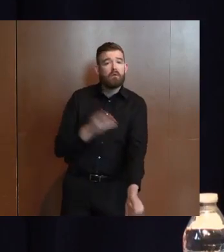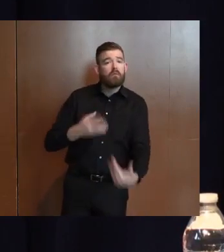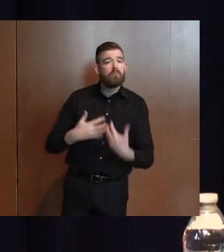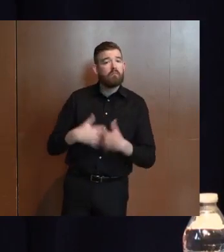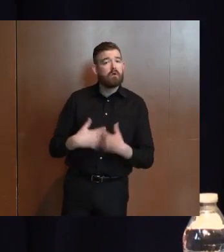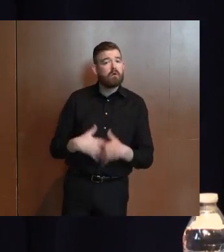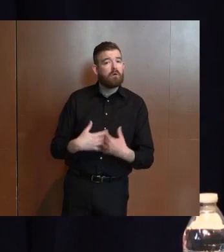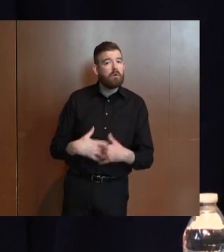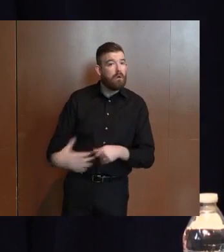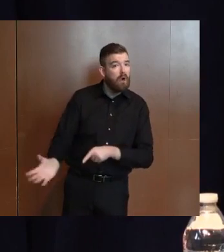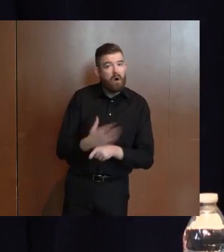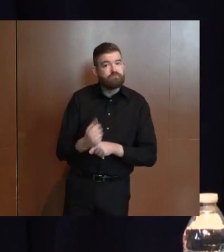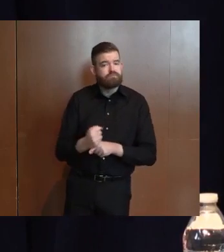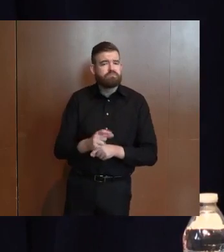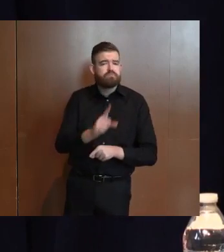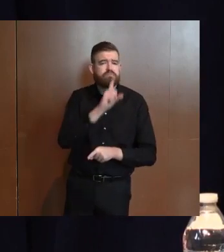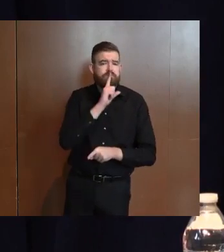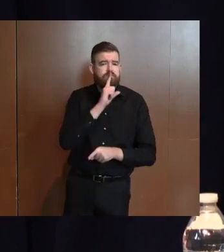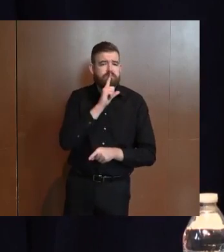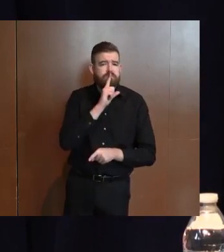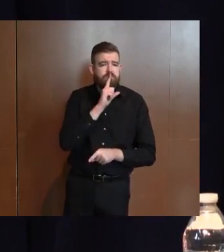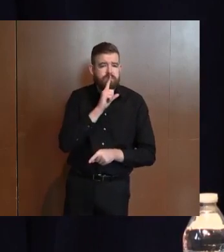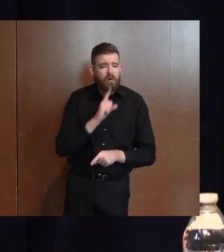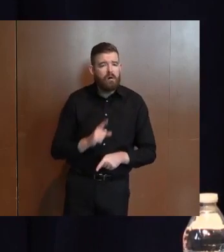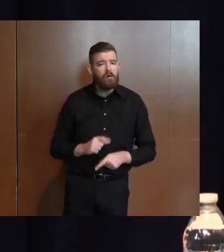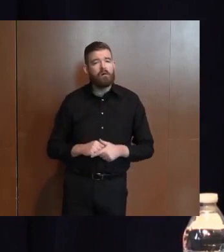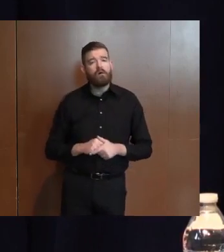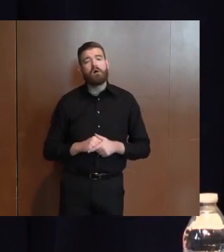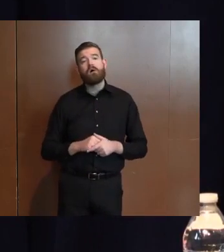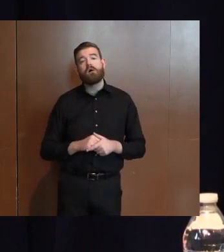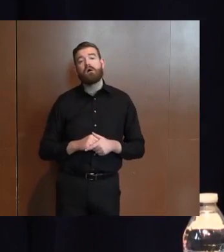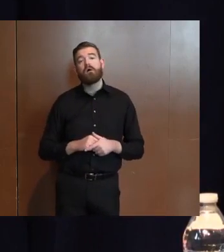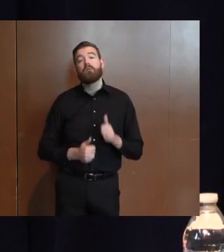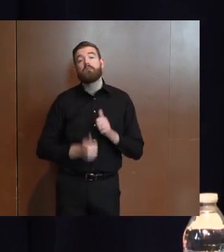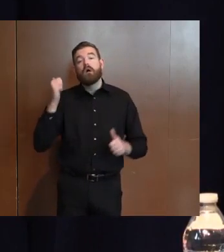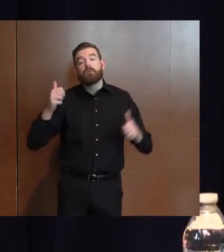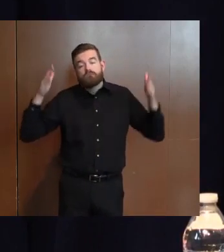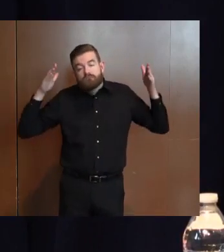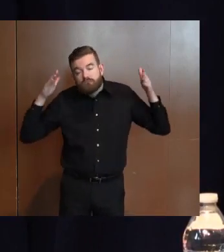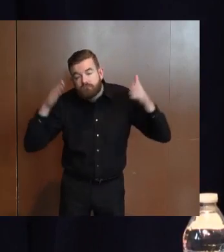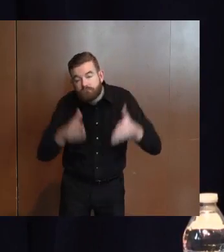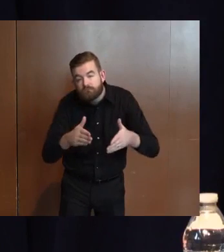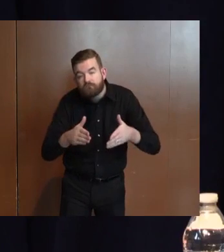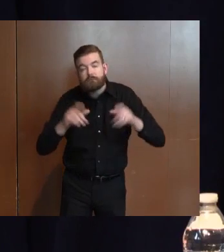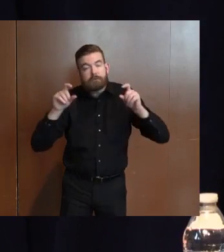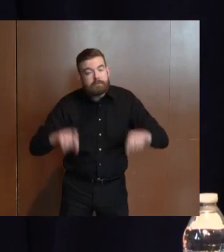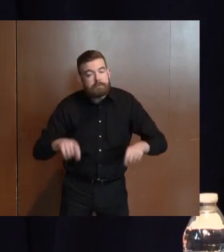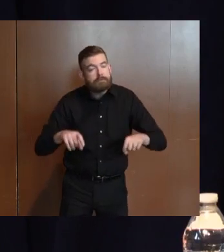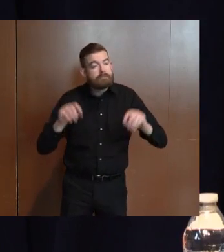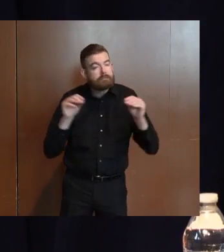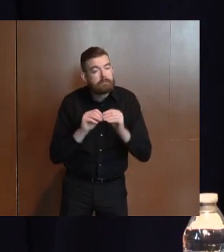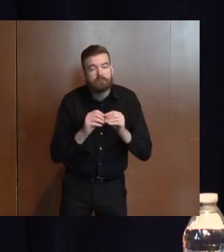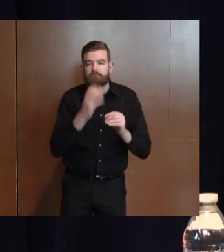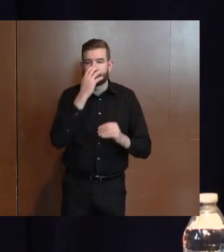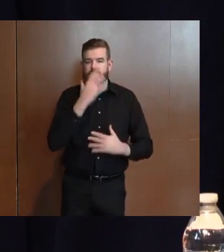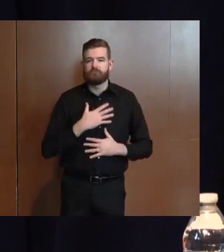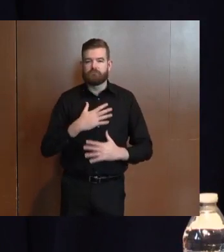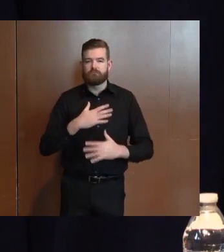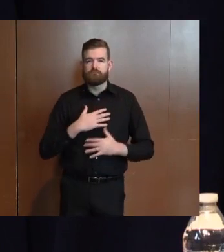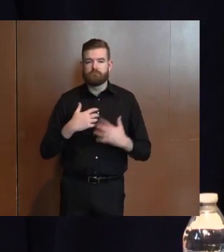guidelines are focused specifically on ventilators. So starting today, the hospitals are